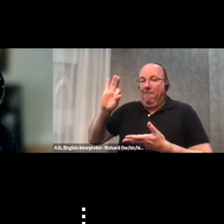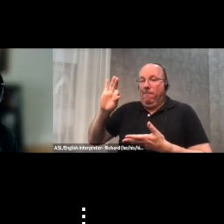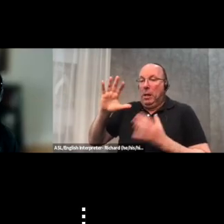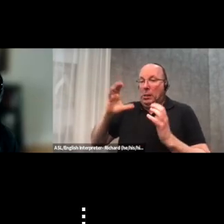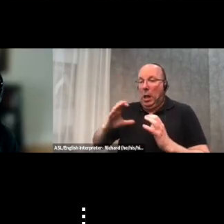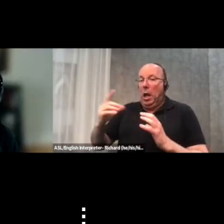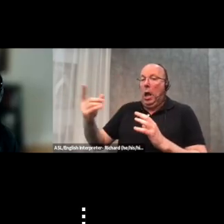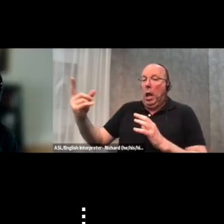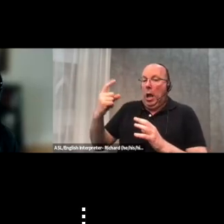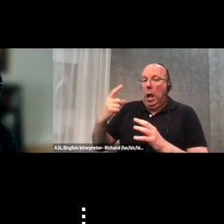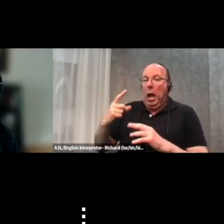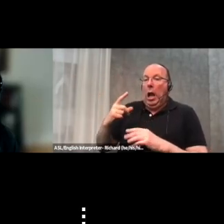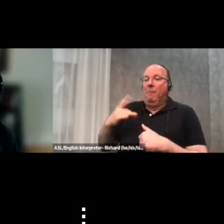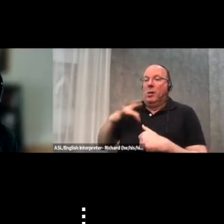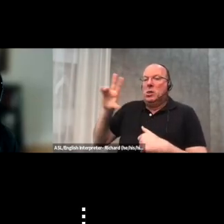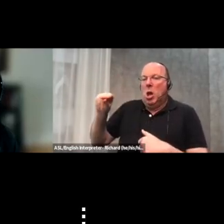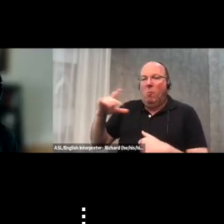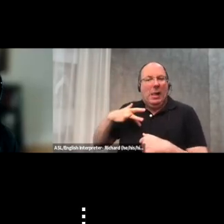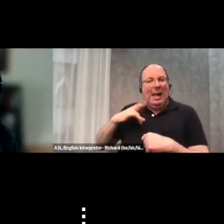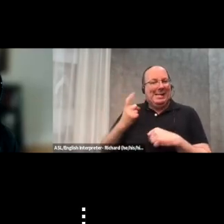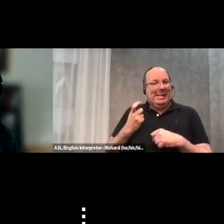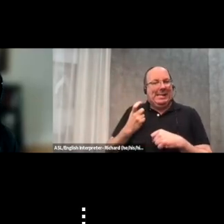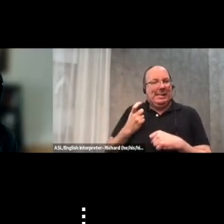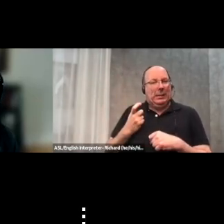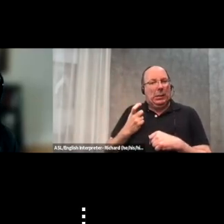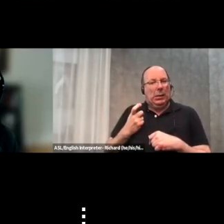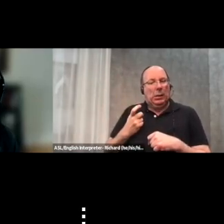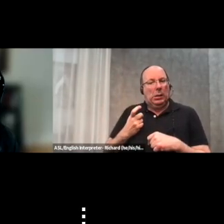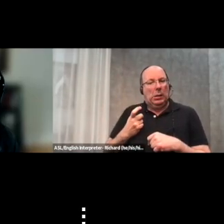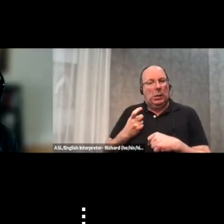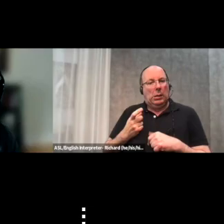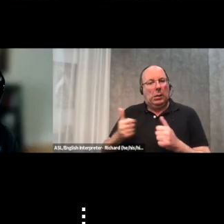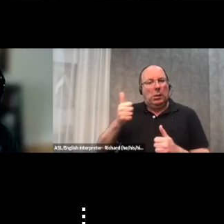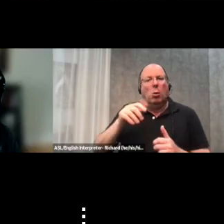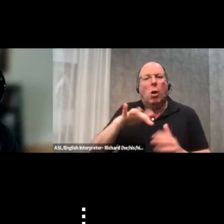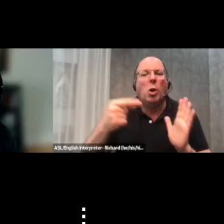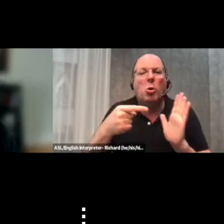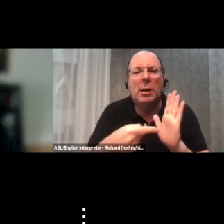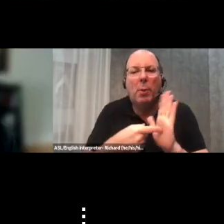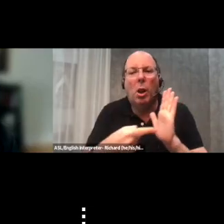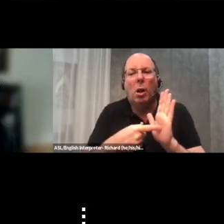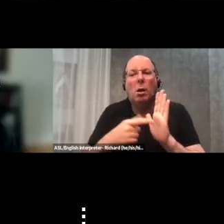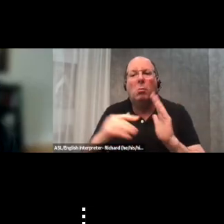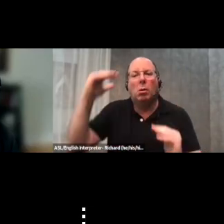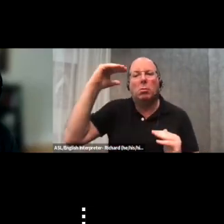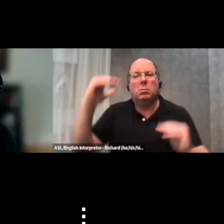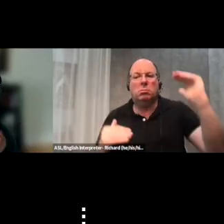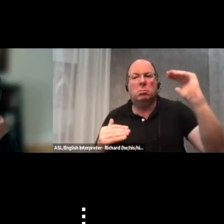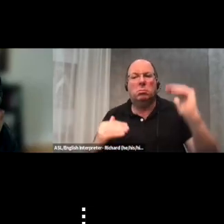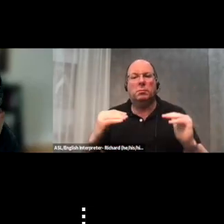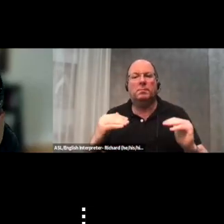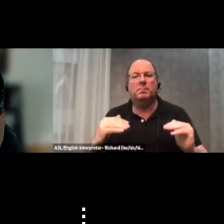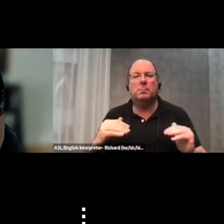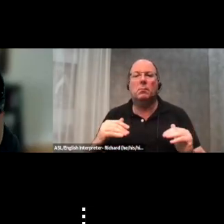client. So that can also affect a power dynamic. Can anyone think of any other examples of power dynamics? In